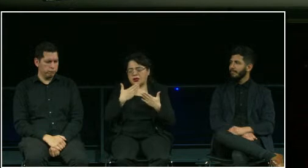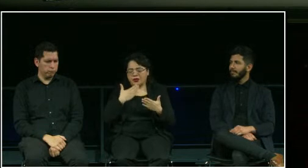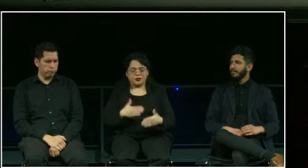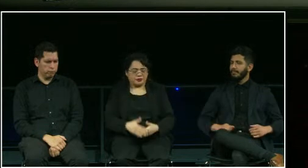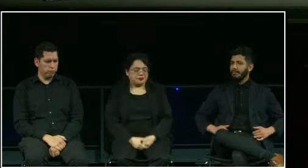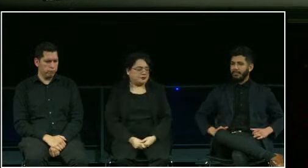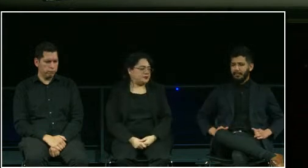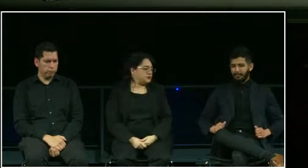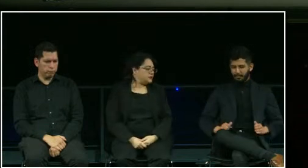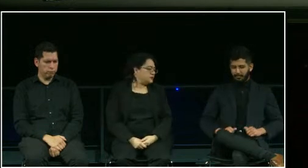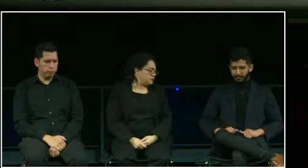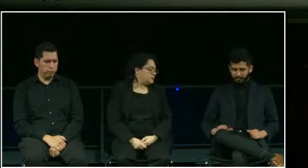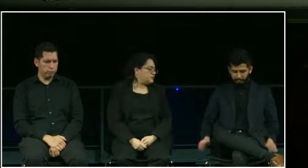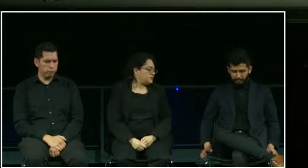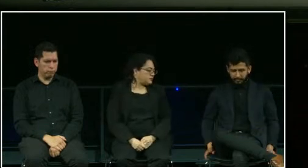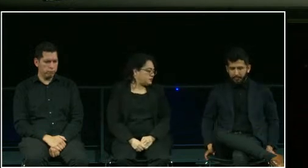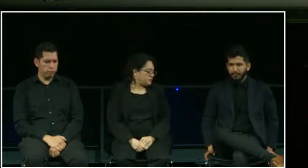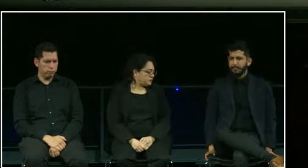you all.